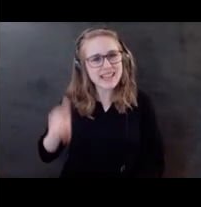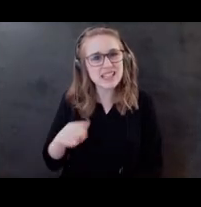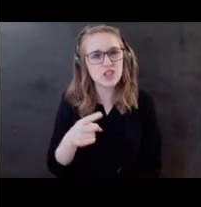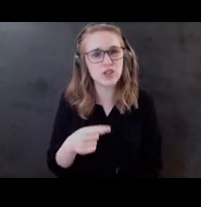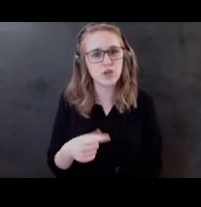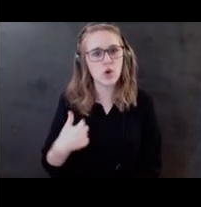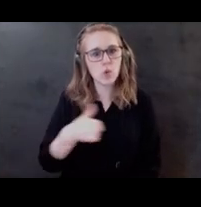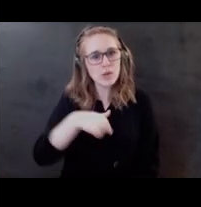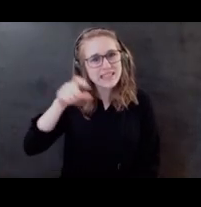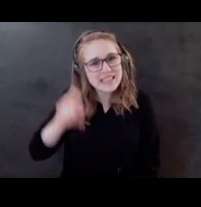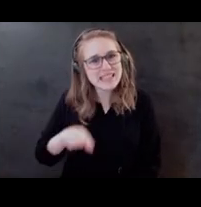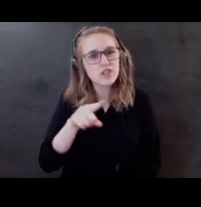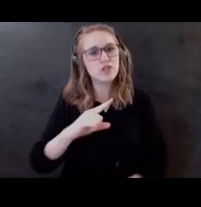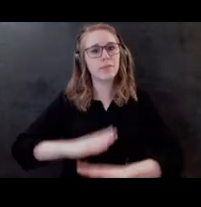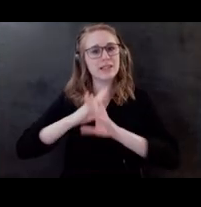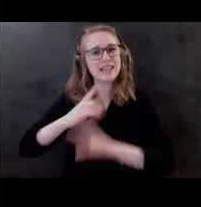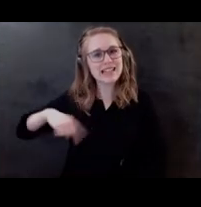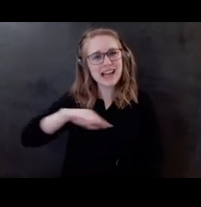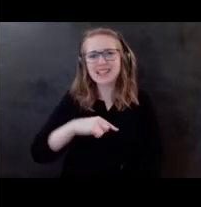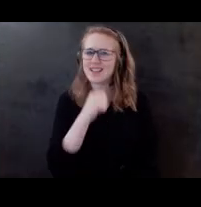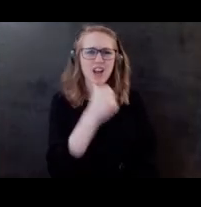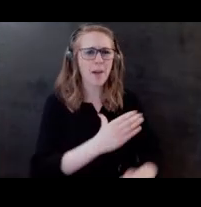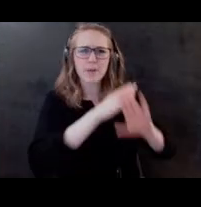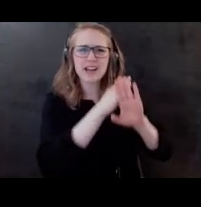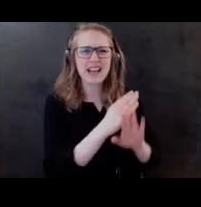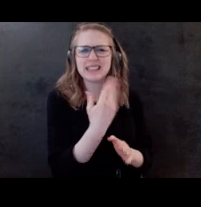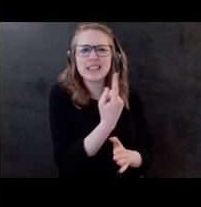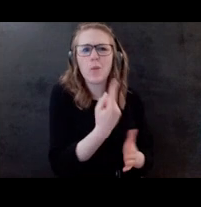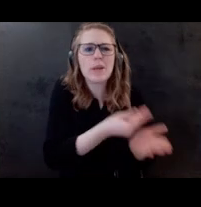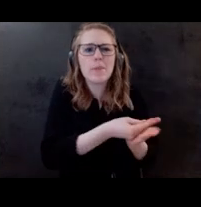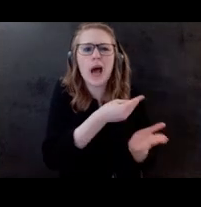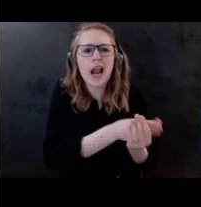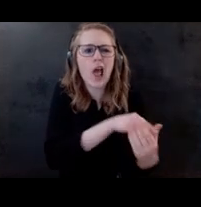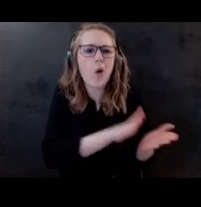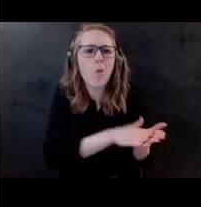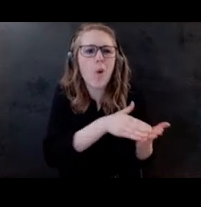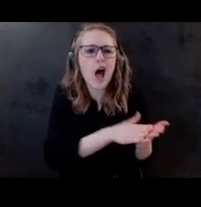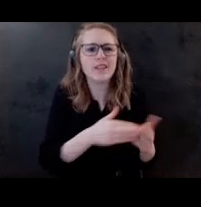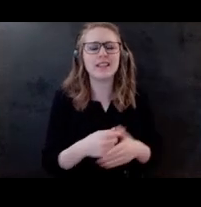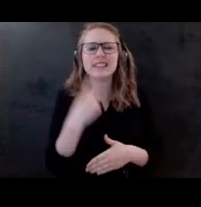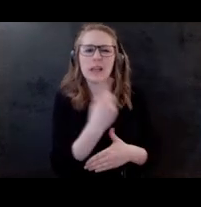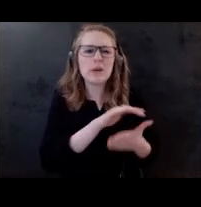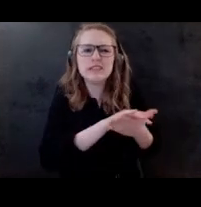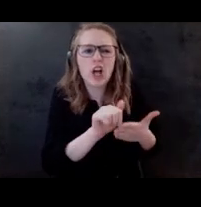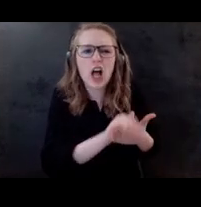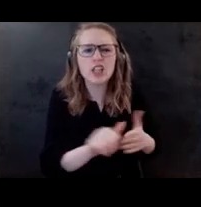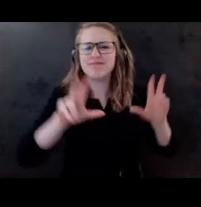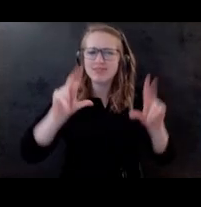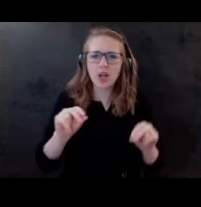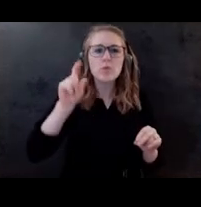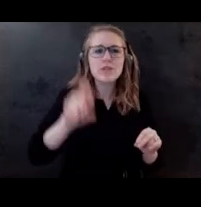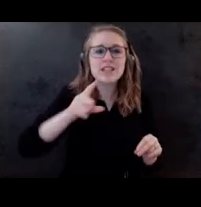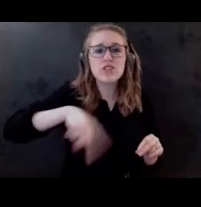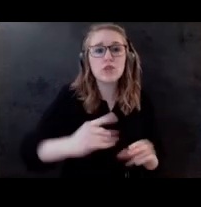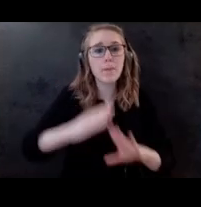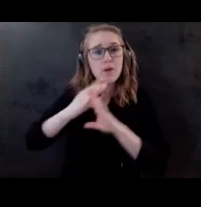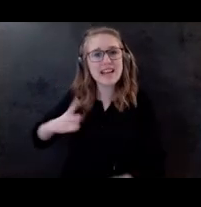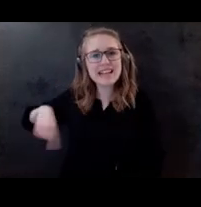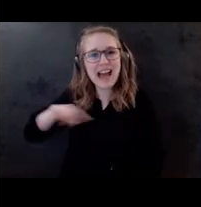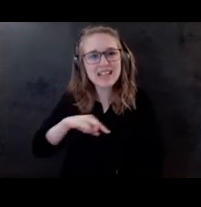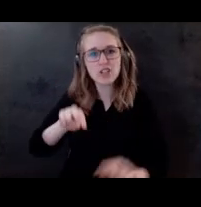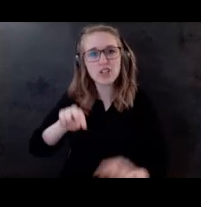We need you to protect us, not to protect somebody's wallet, not to protect somebody's dollars. We need you to protect us, to look